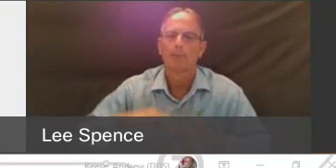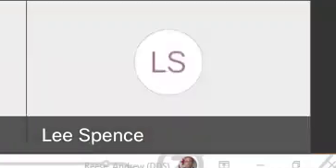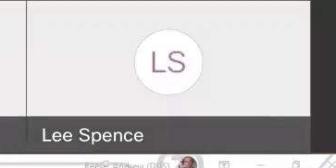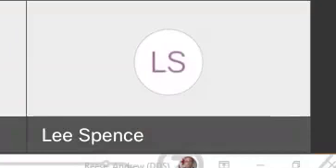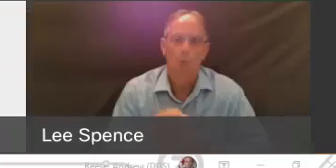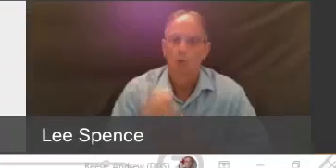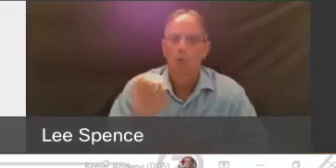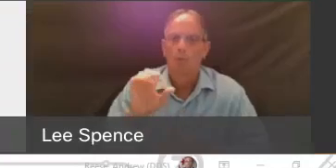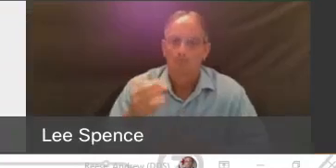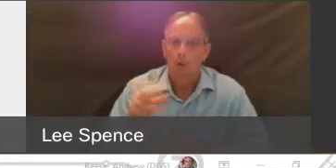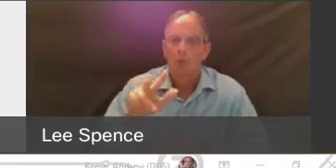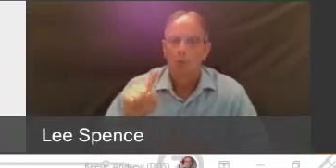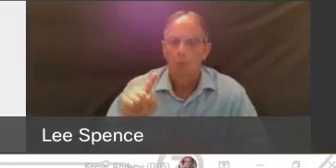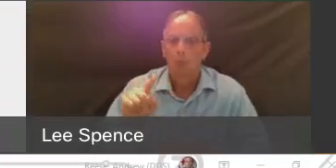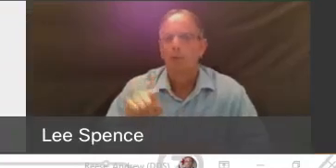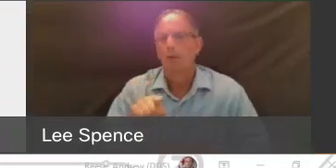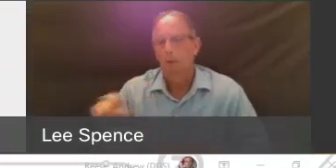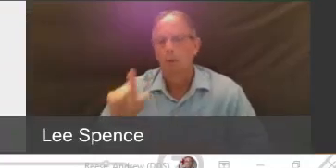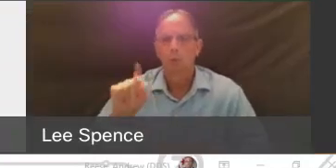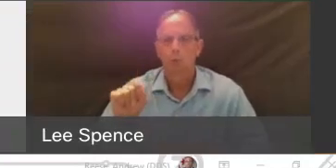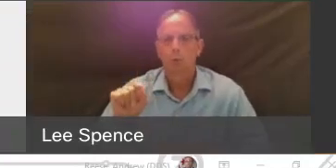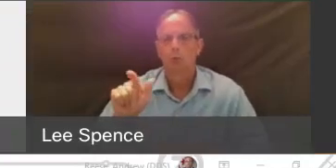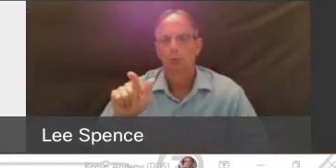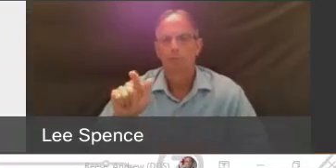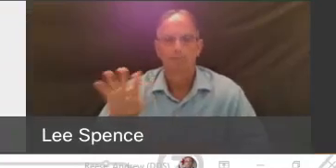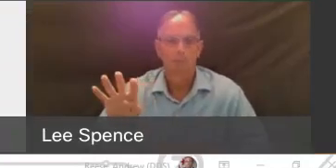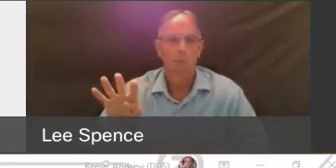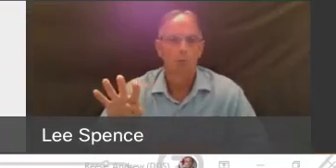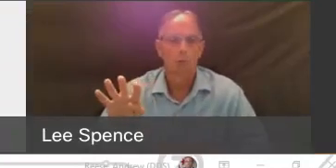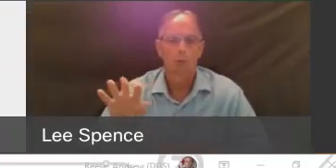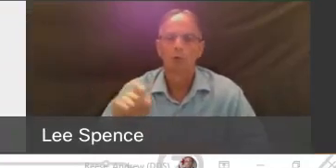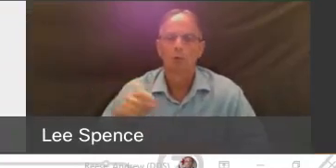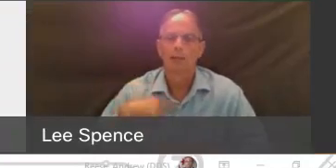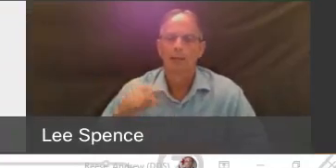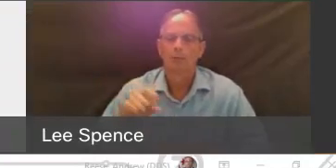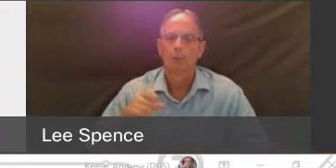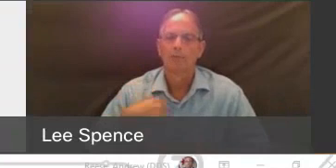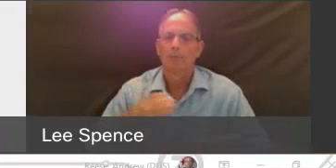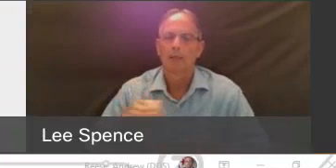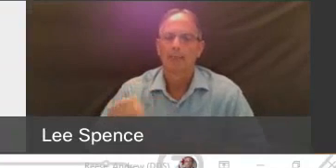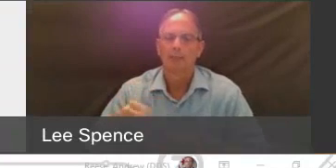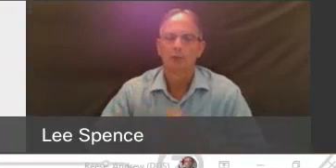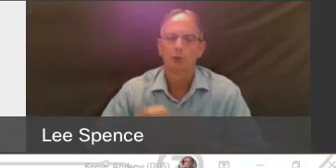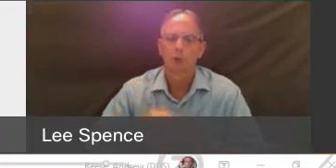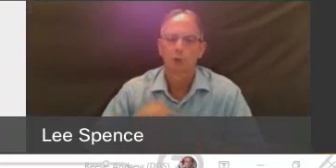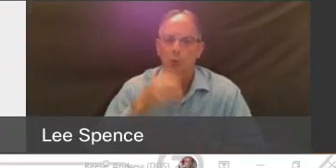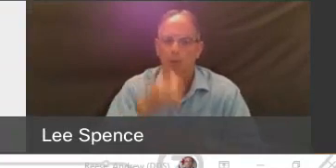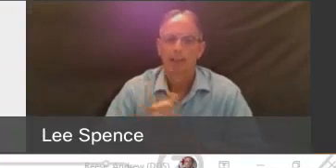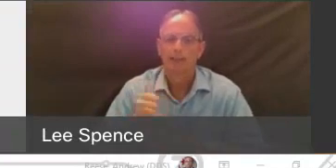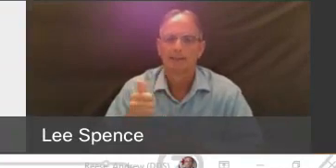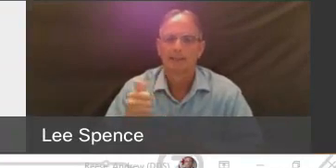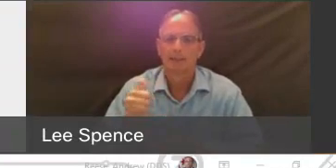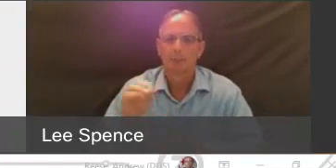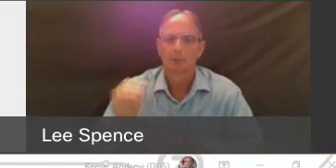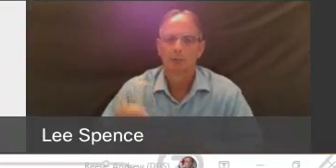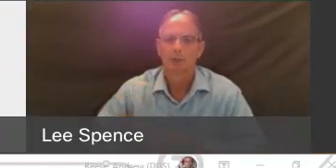In 2024. So we have to have a plan this year, and we get a 10% bump this year, but